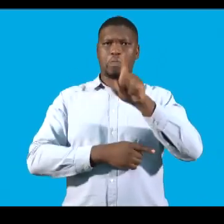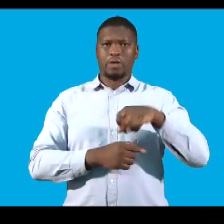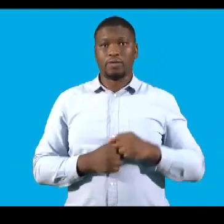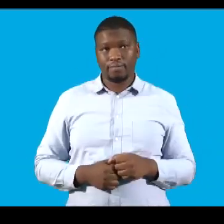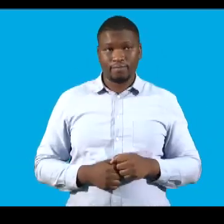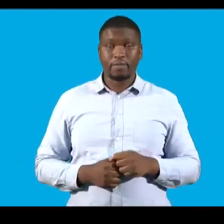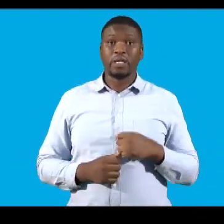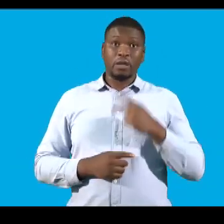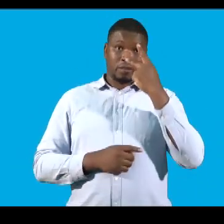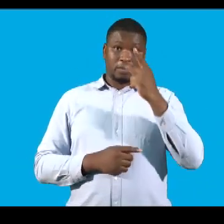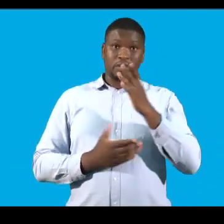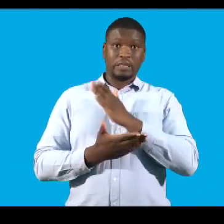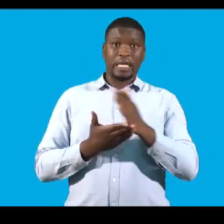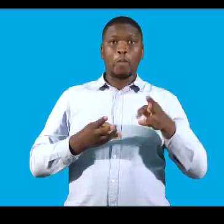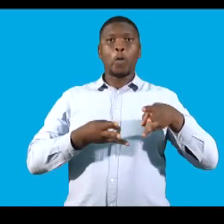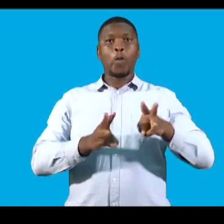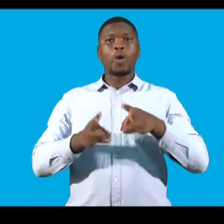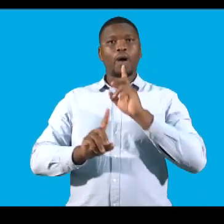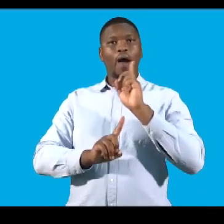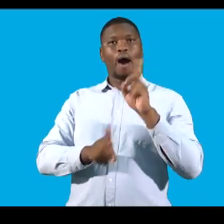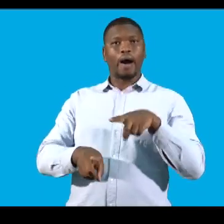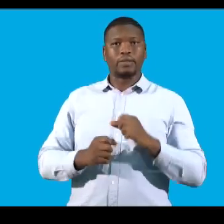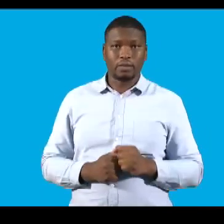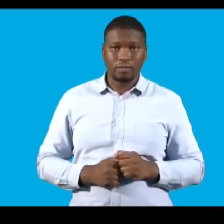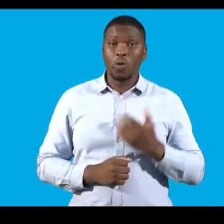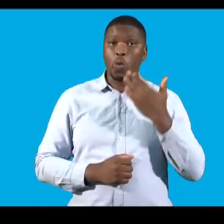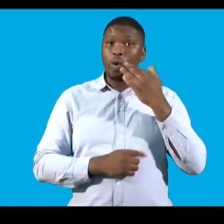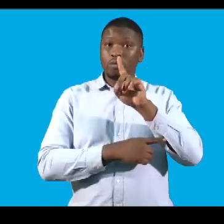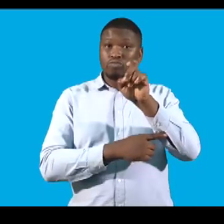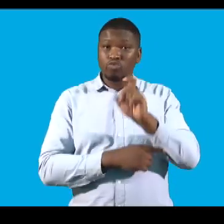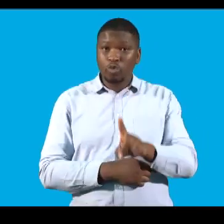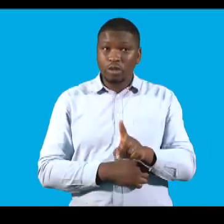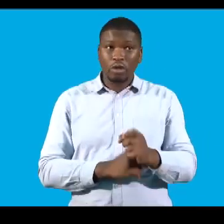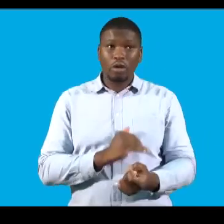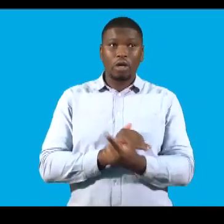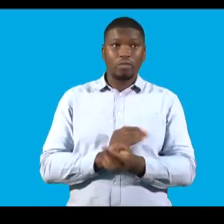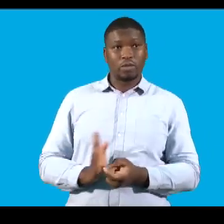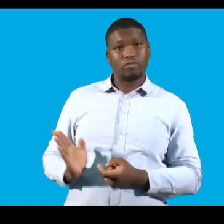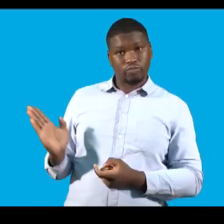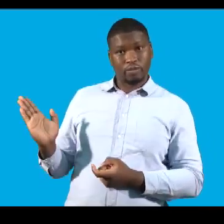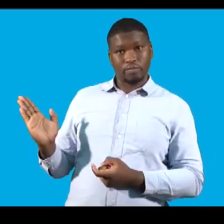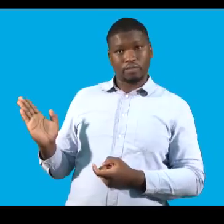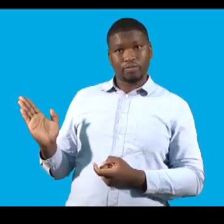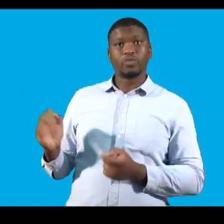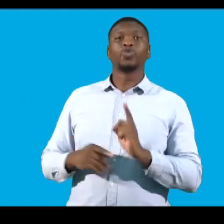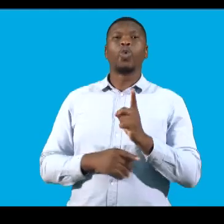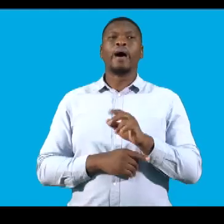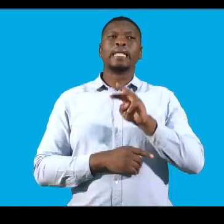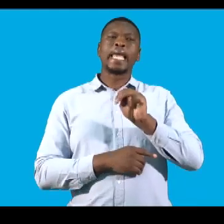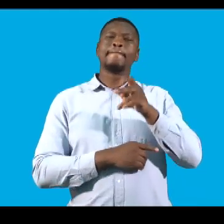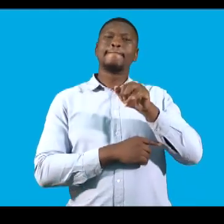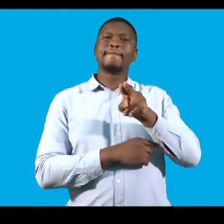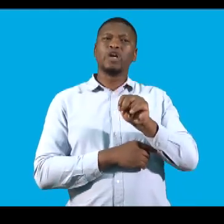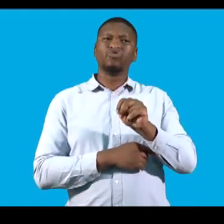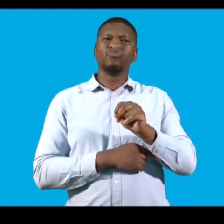Now, let's look at some answering techniques. When you are asked a question on impression, what impression is created by the